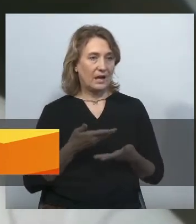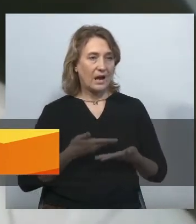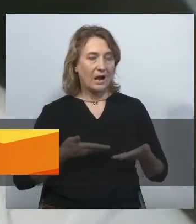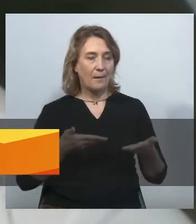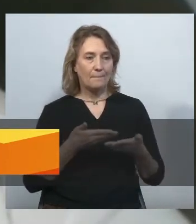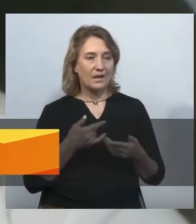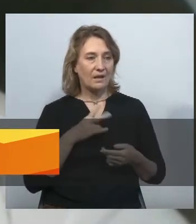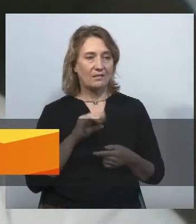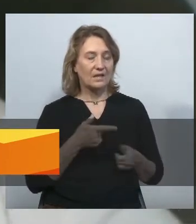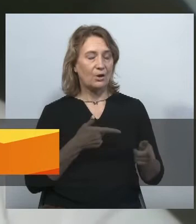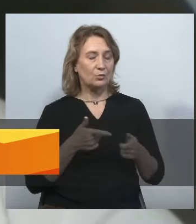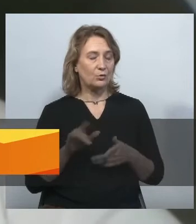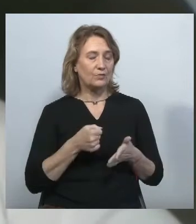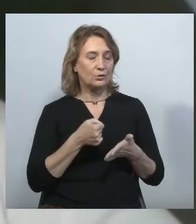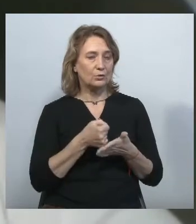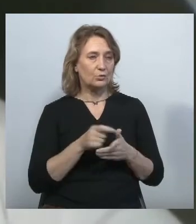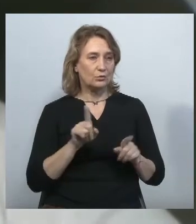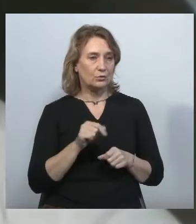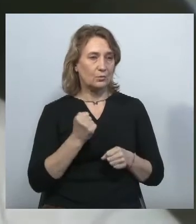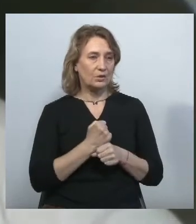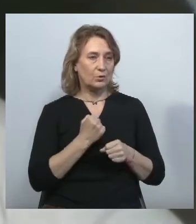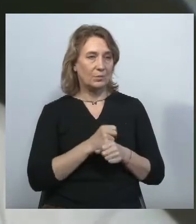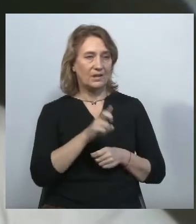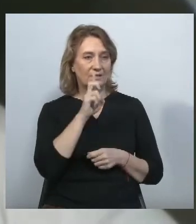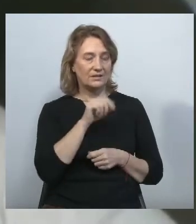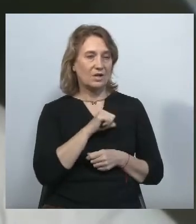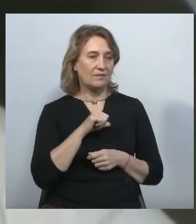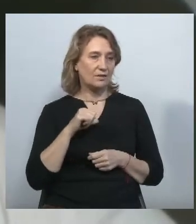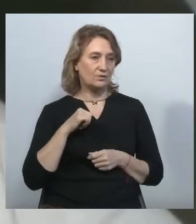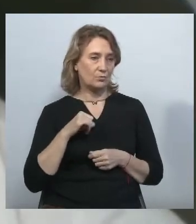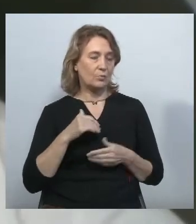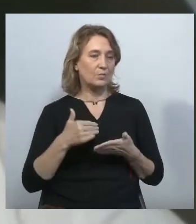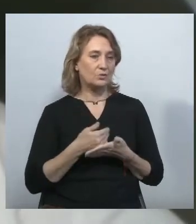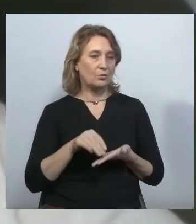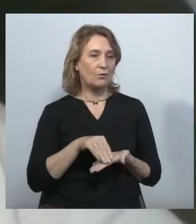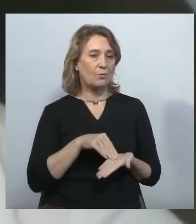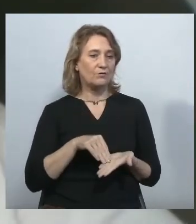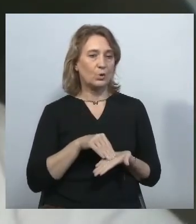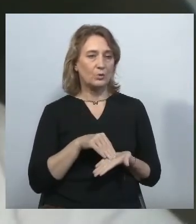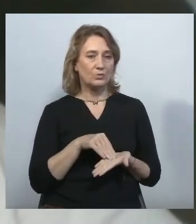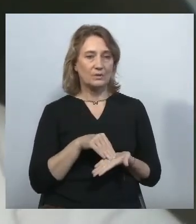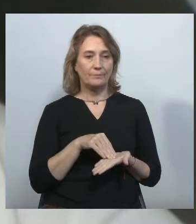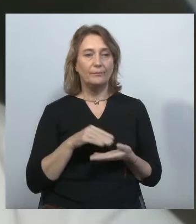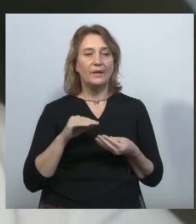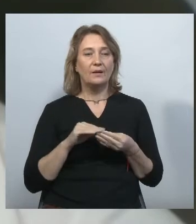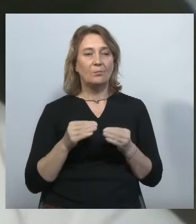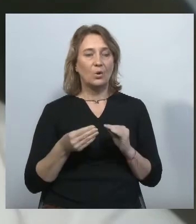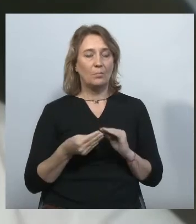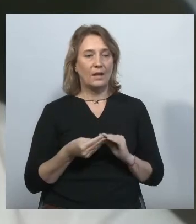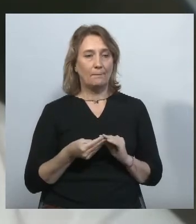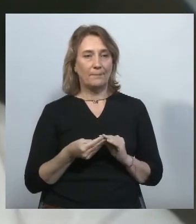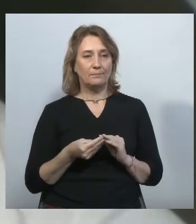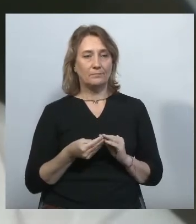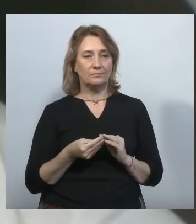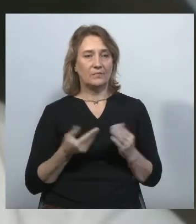media the right to self-regulate these issues. And the industry is not ready to give the